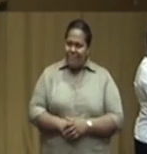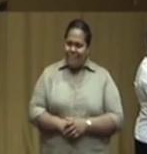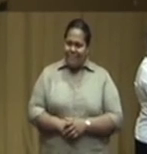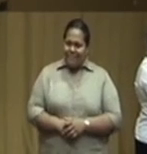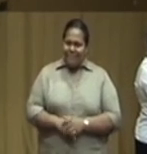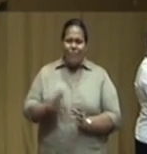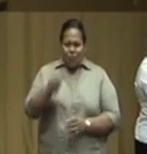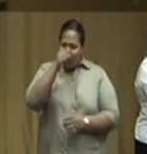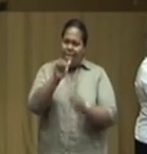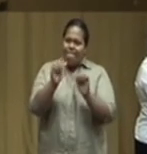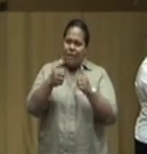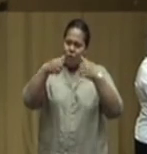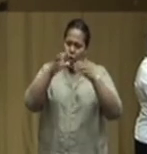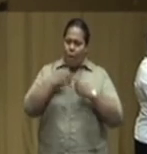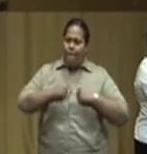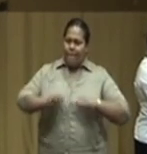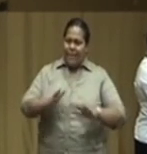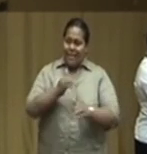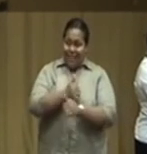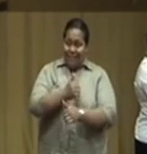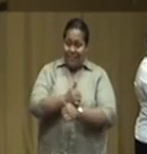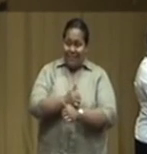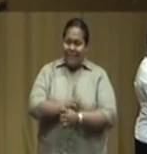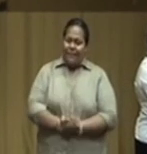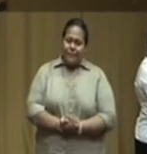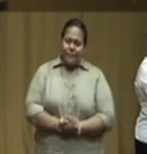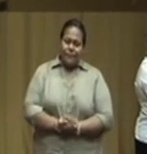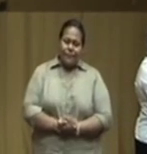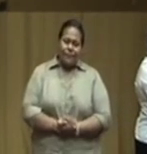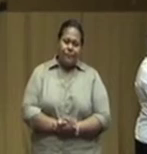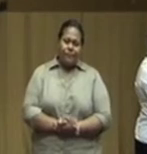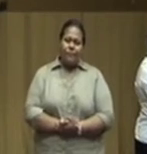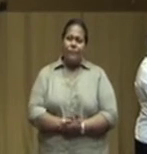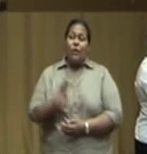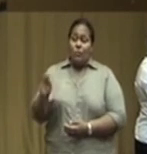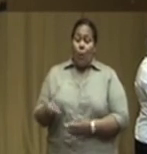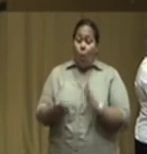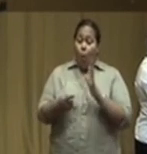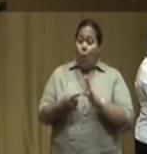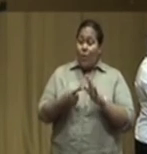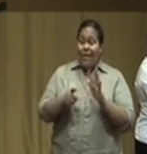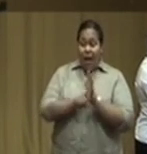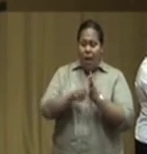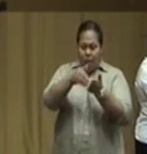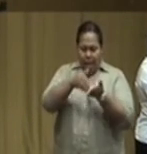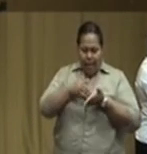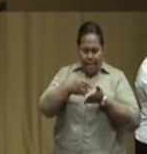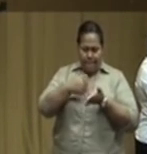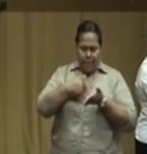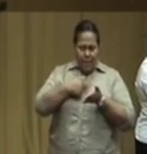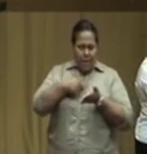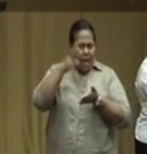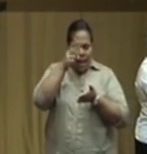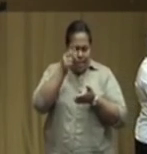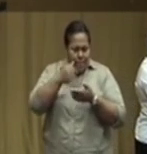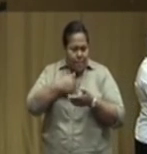write up this assignment. So just to conclude, the open education resources have helped me, enable me to